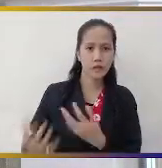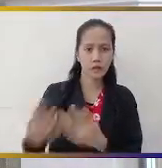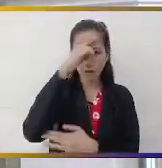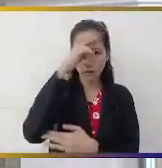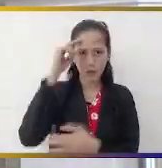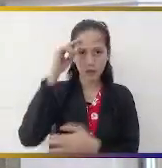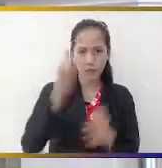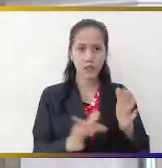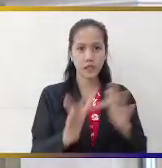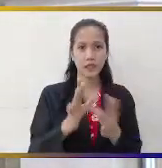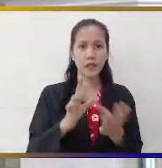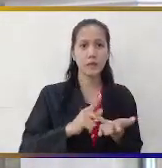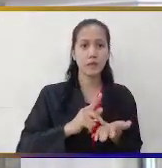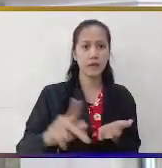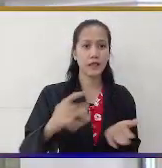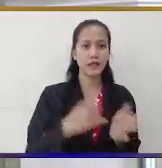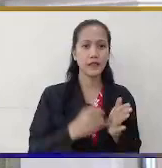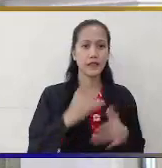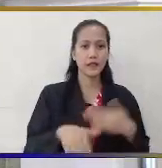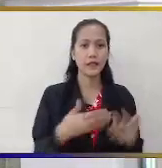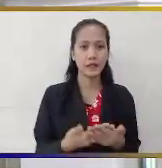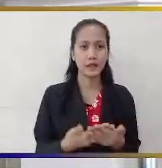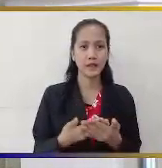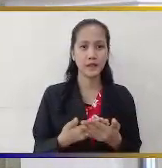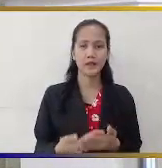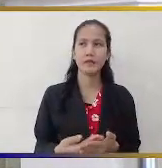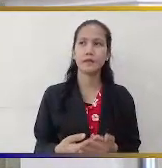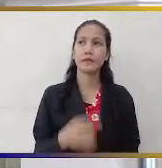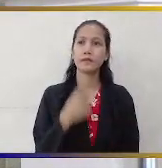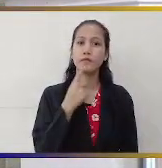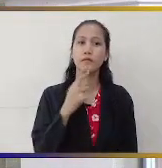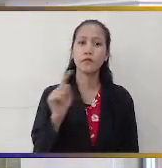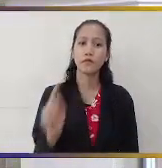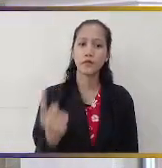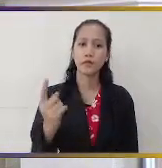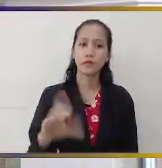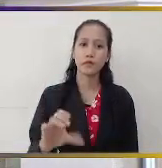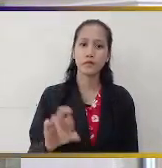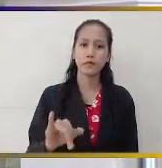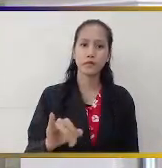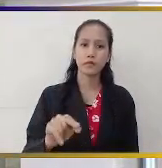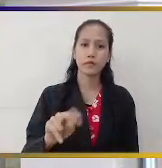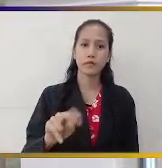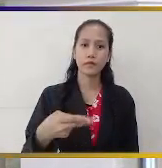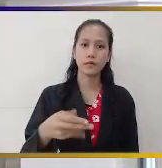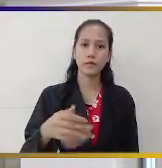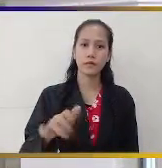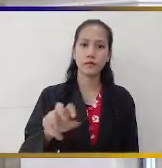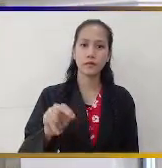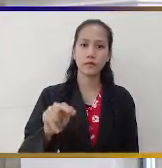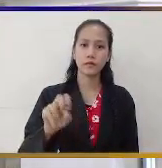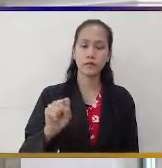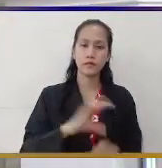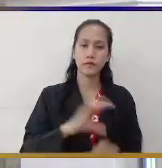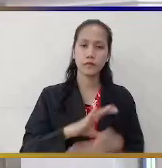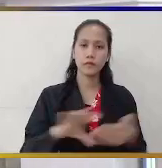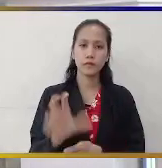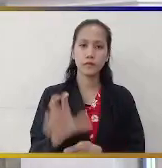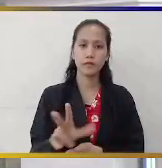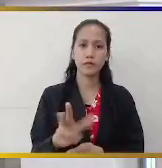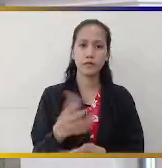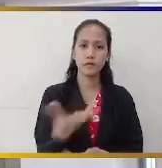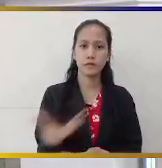suffer loss. 1 Corinthians chapter 3. You will suffer loss. And you'll suffer loss